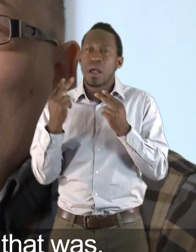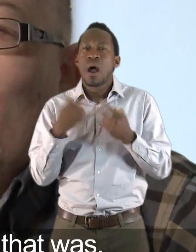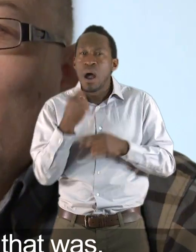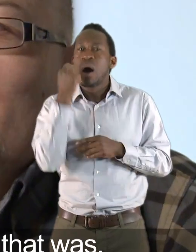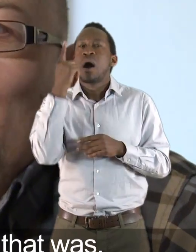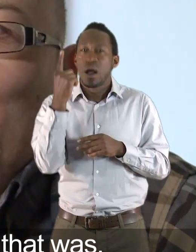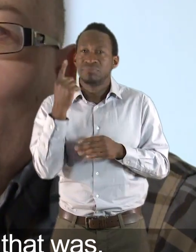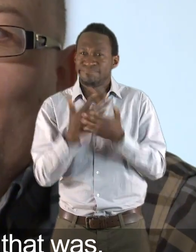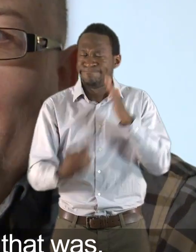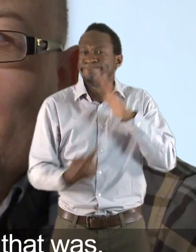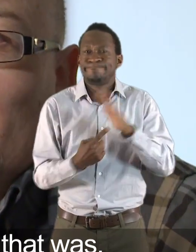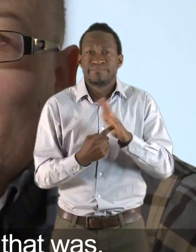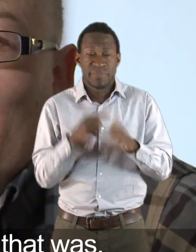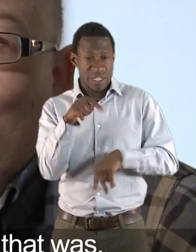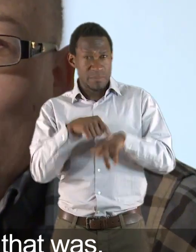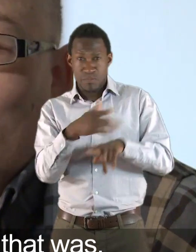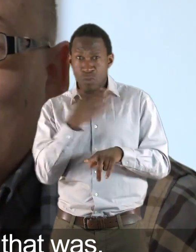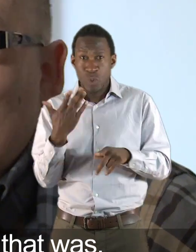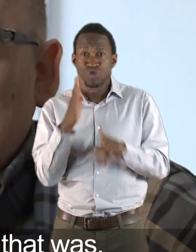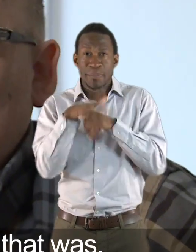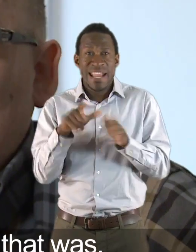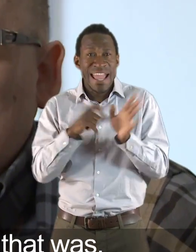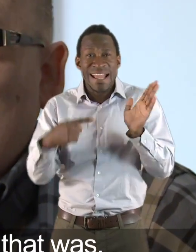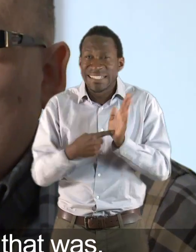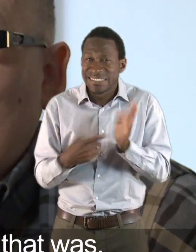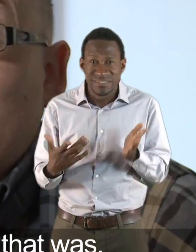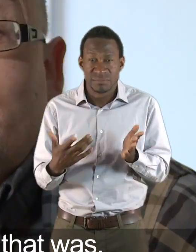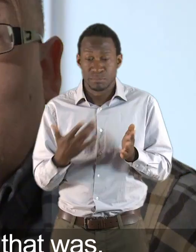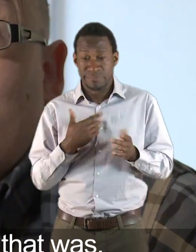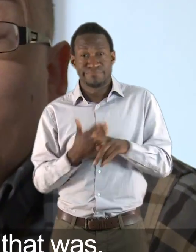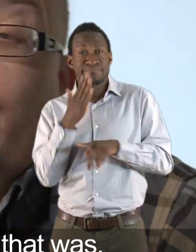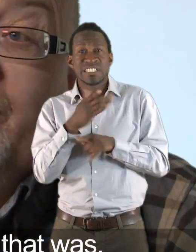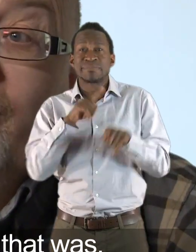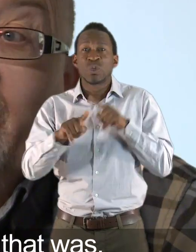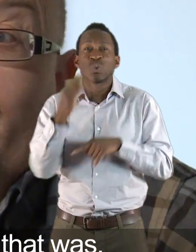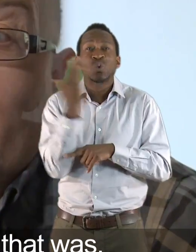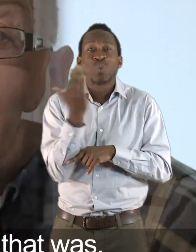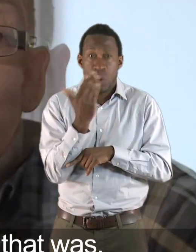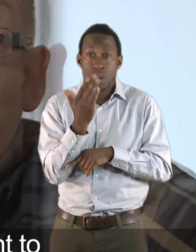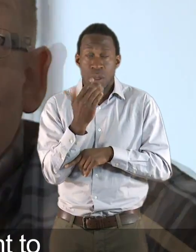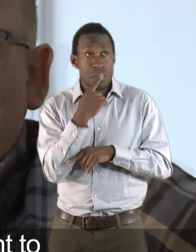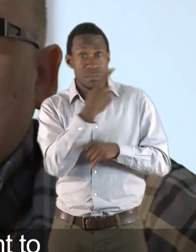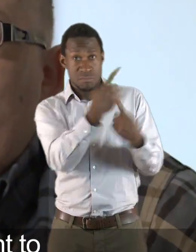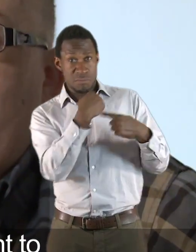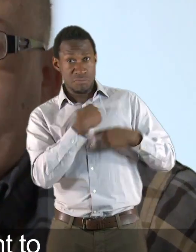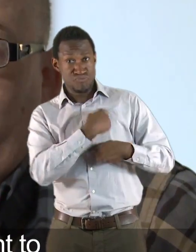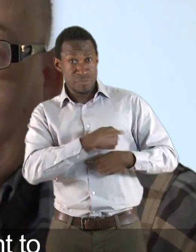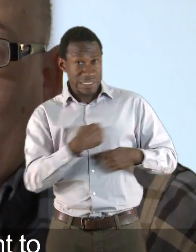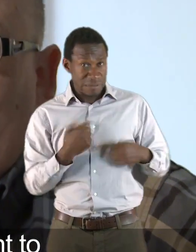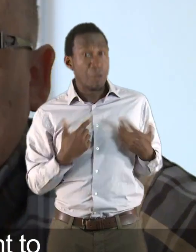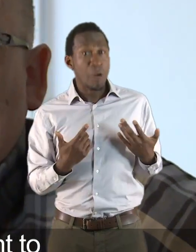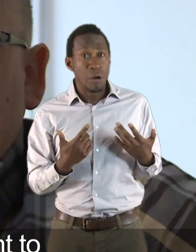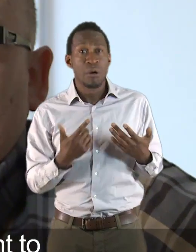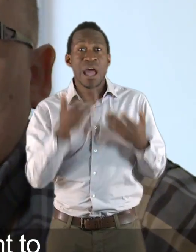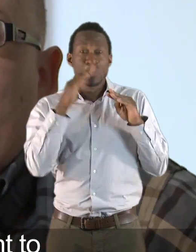Looking back, I realised how appallingly bad that was. But there was no discrimination. I mean, I was promised when I went to special